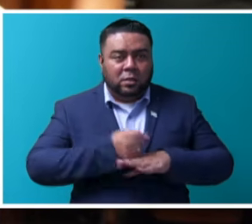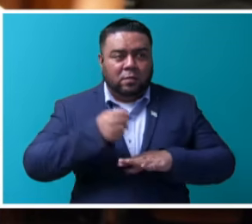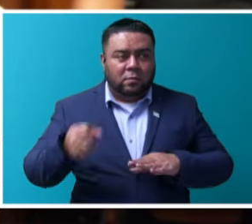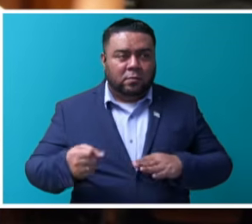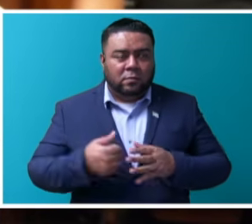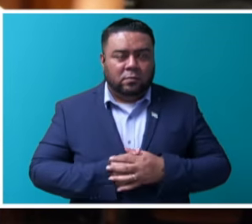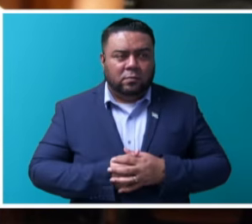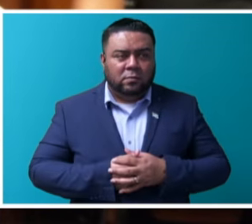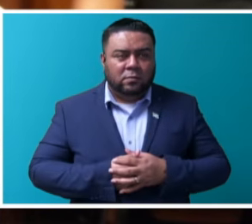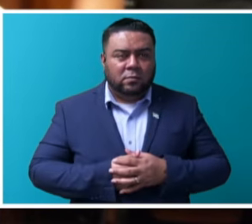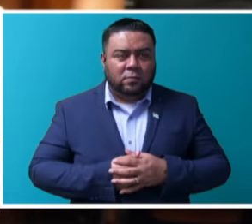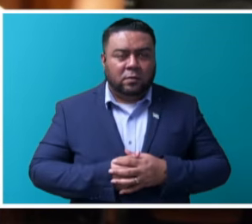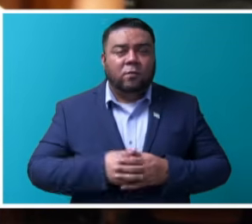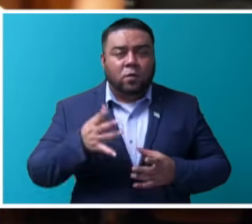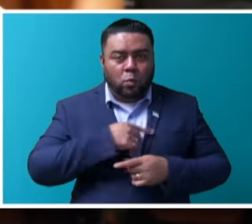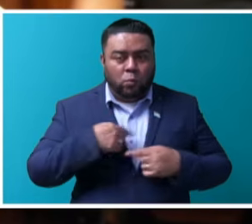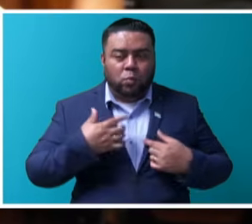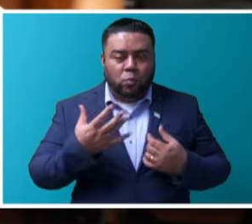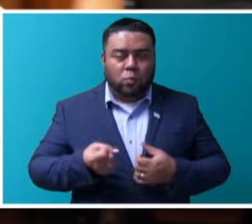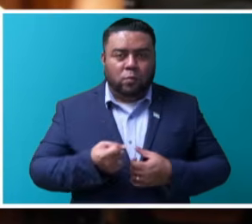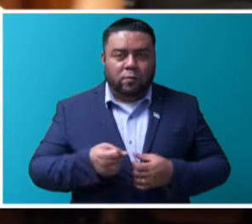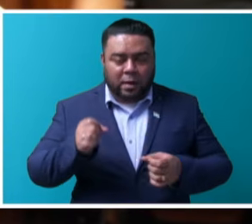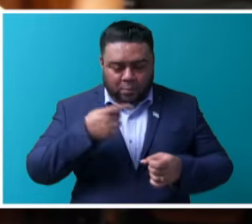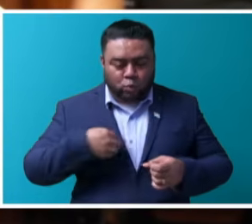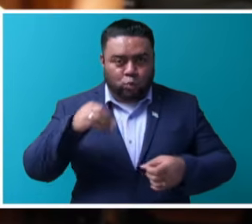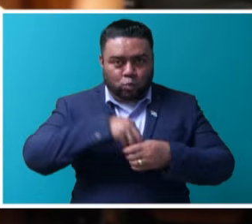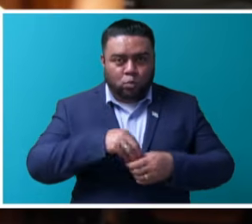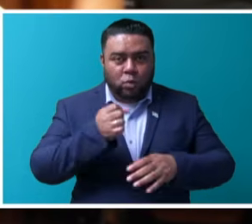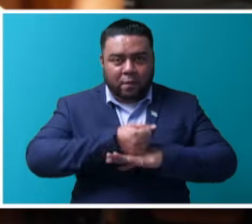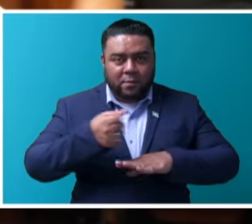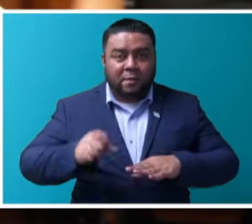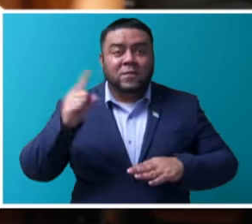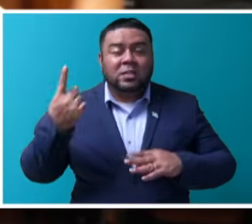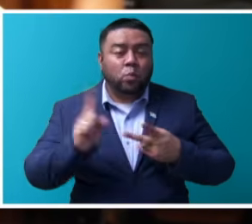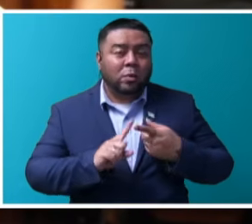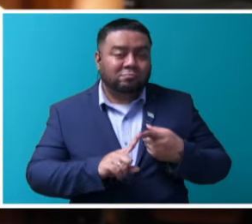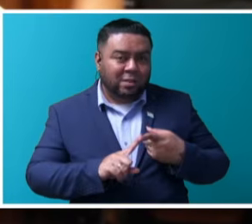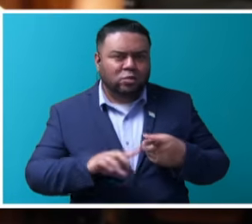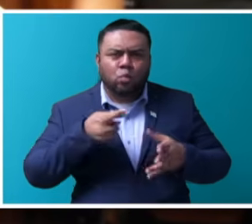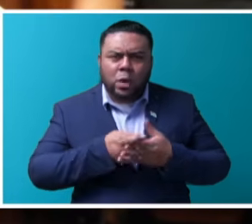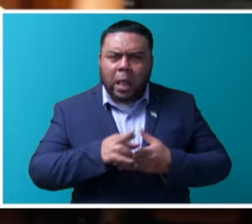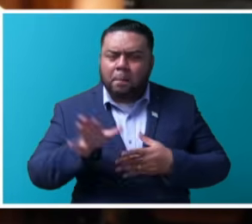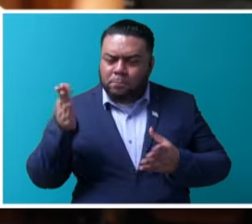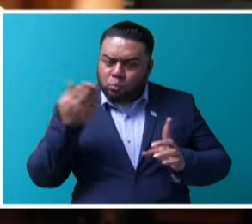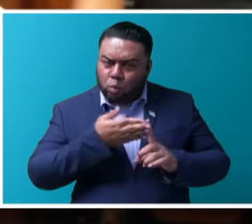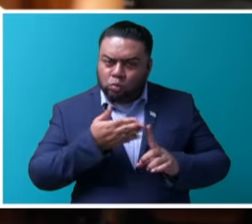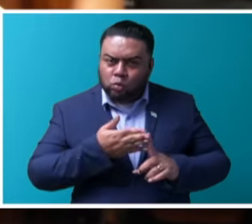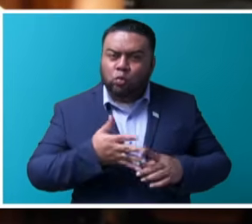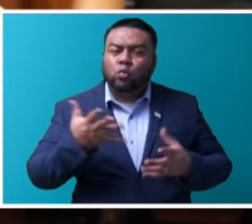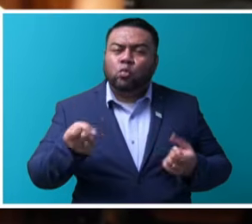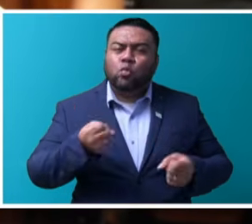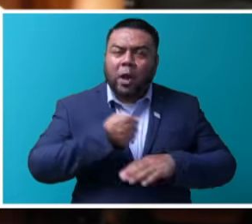entrench since we've come into government. The first of this is a realistic approach to government